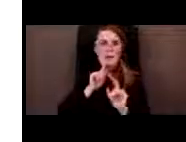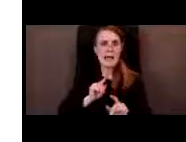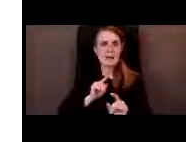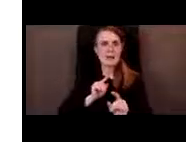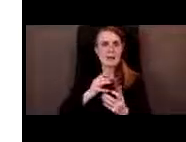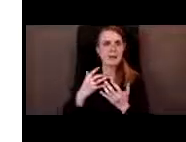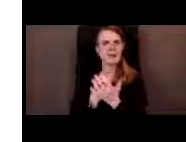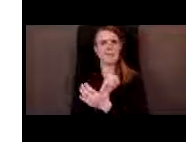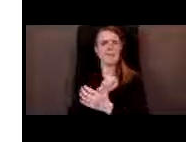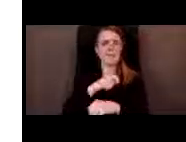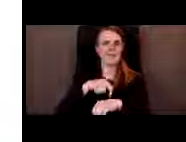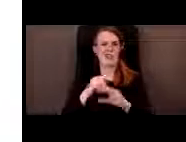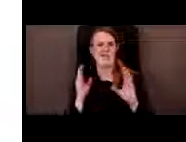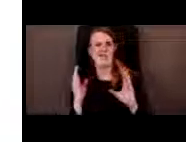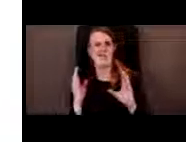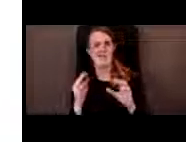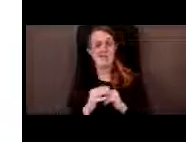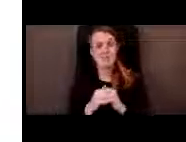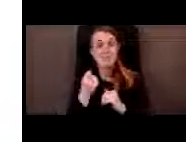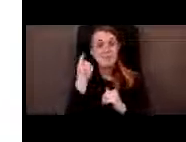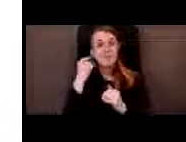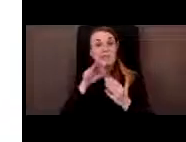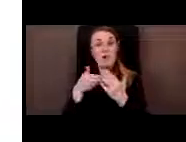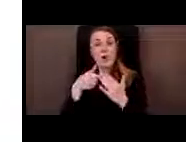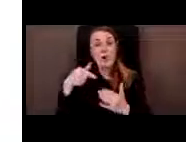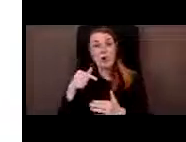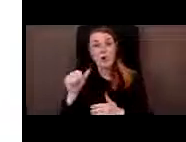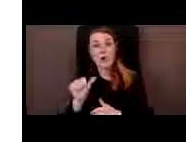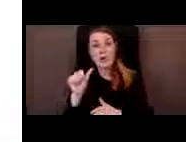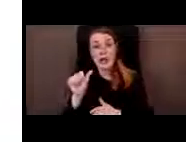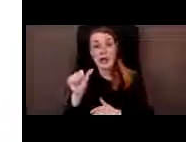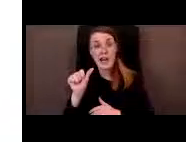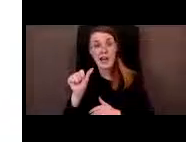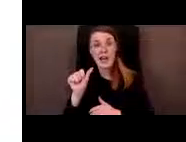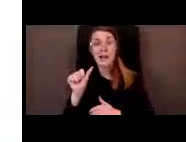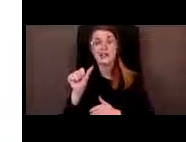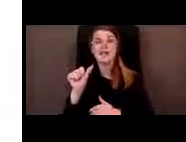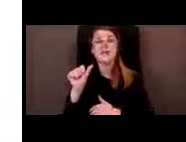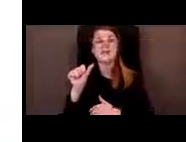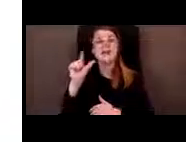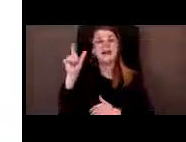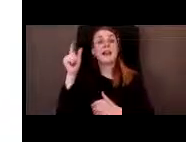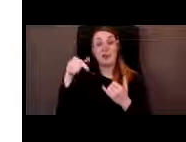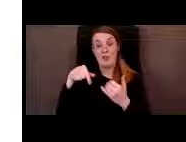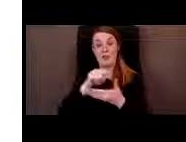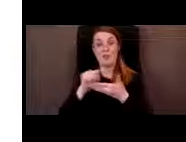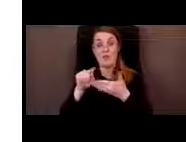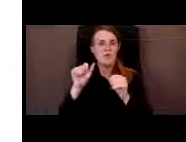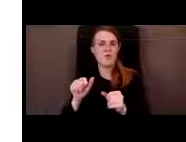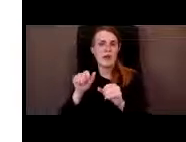is allowed. All Q&A will be available on the project website later this week.